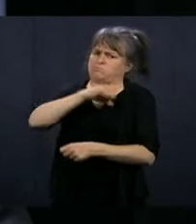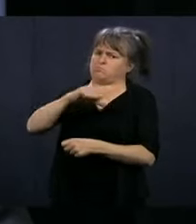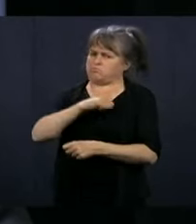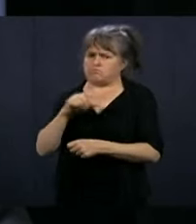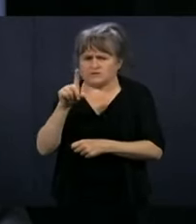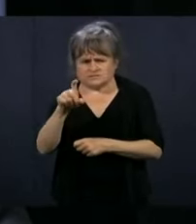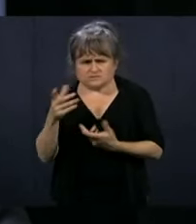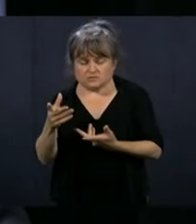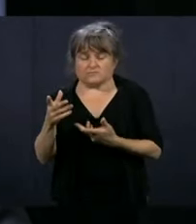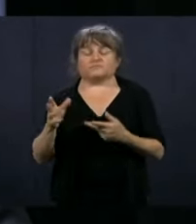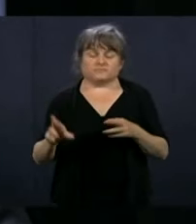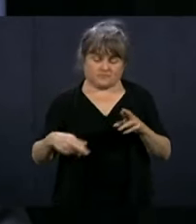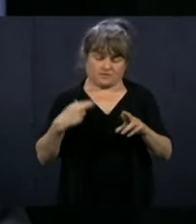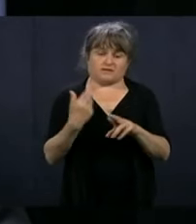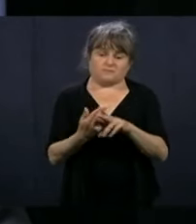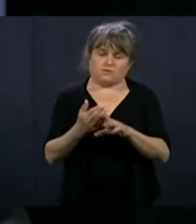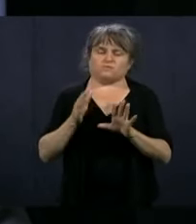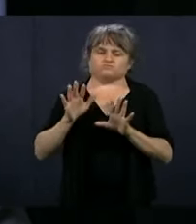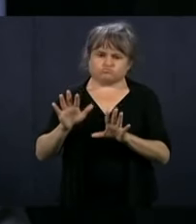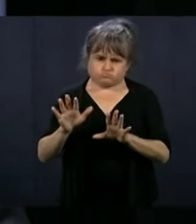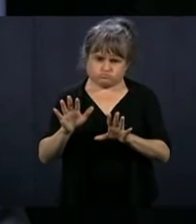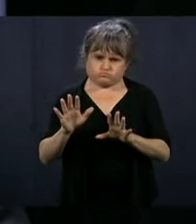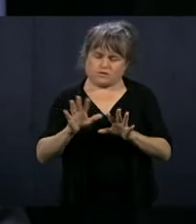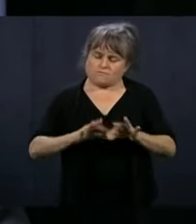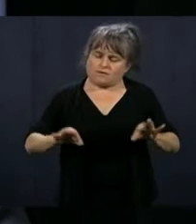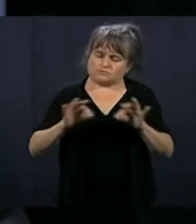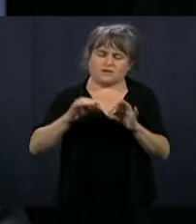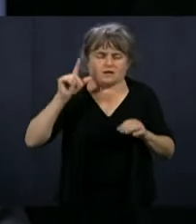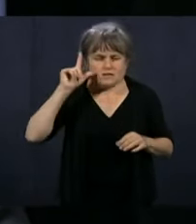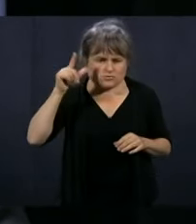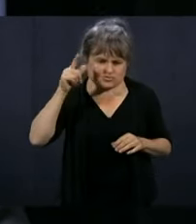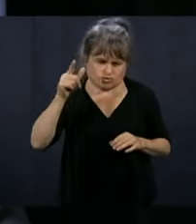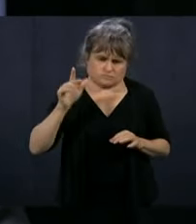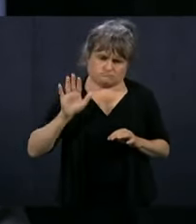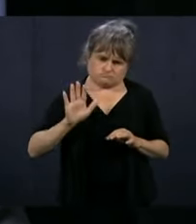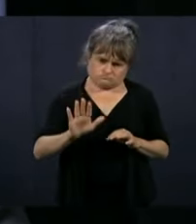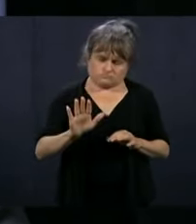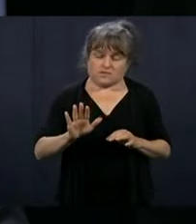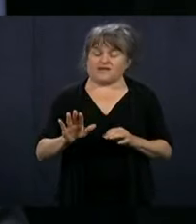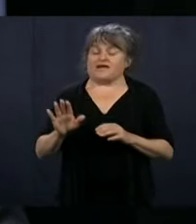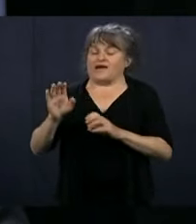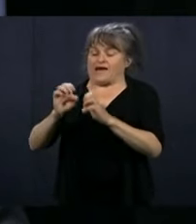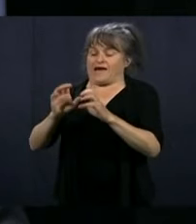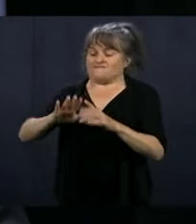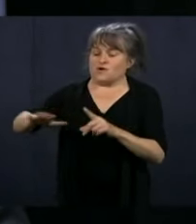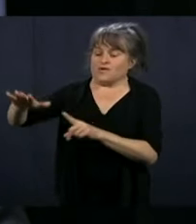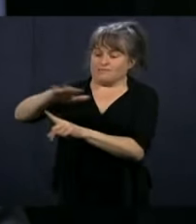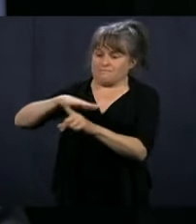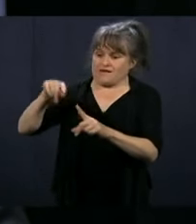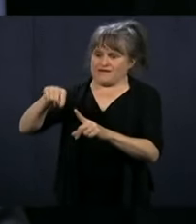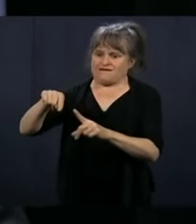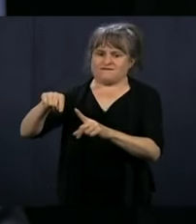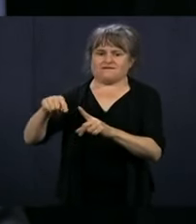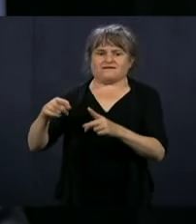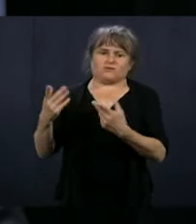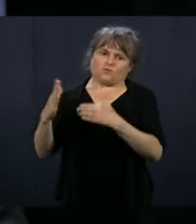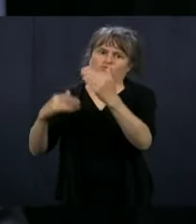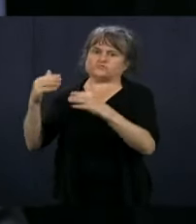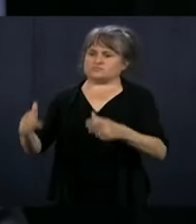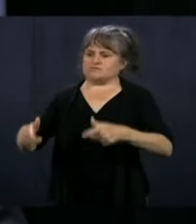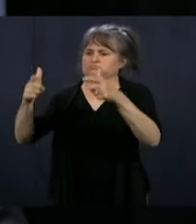people doing it? I think it's just a question of common sense. I think that evaluating the environmental impacts of a project is not something that